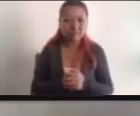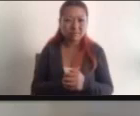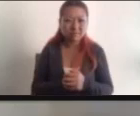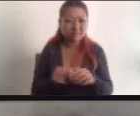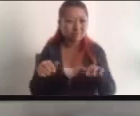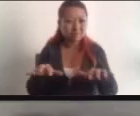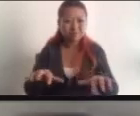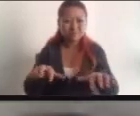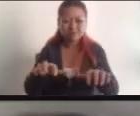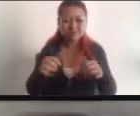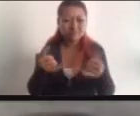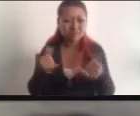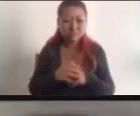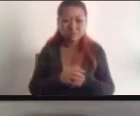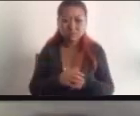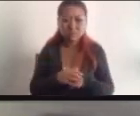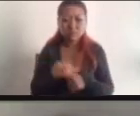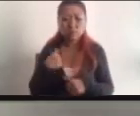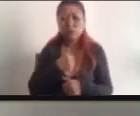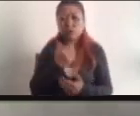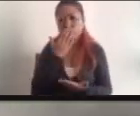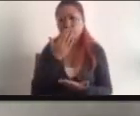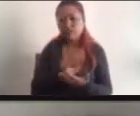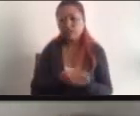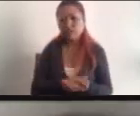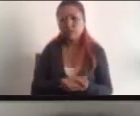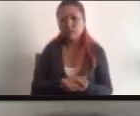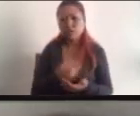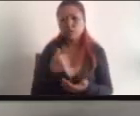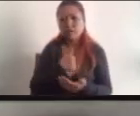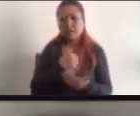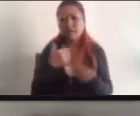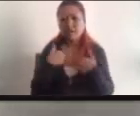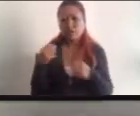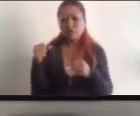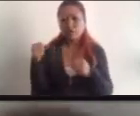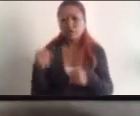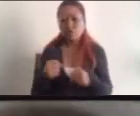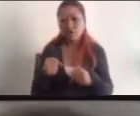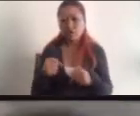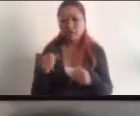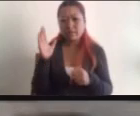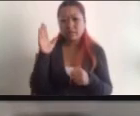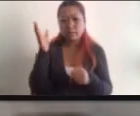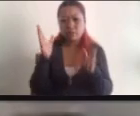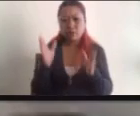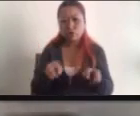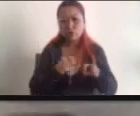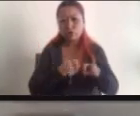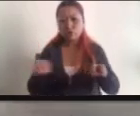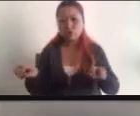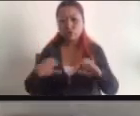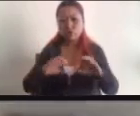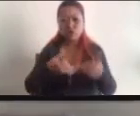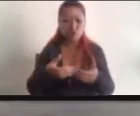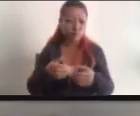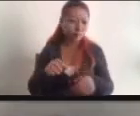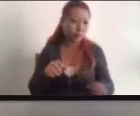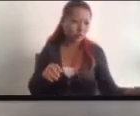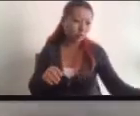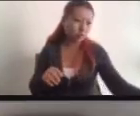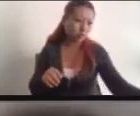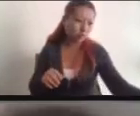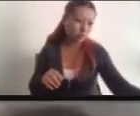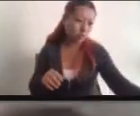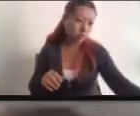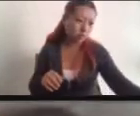Appreciate that with him. We do have a strong group of speakers to talk. We'll have Sharmi Watkins, who is the